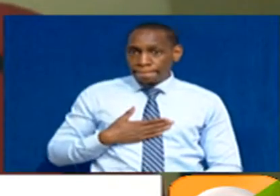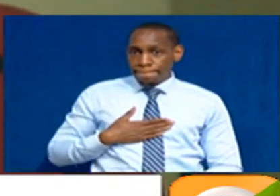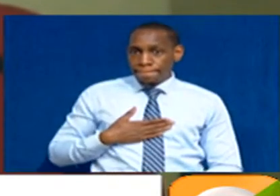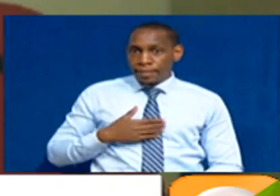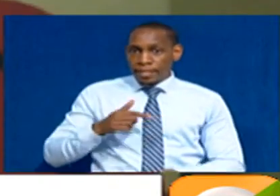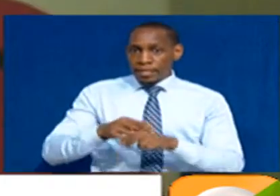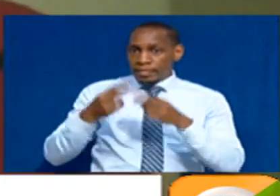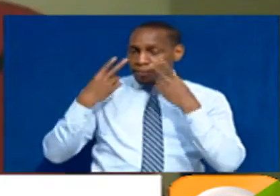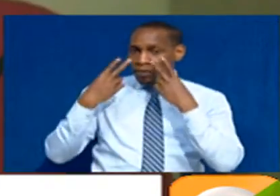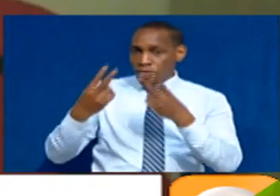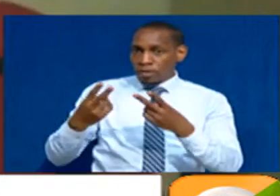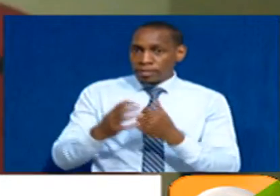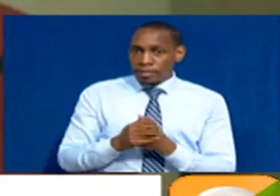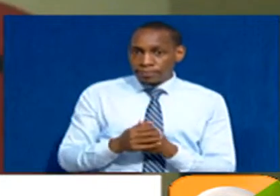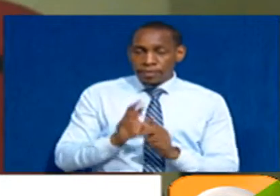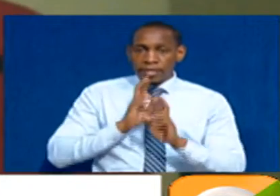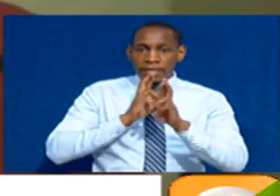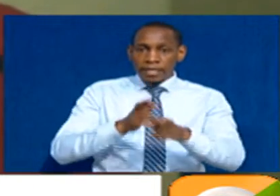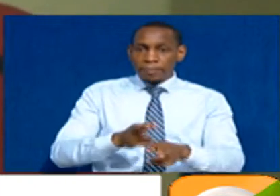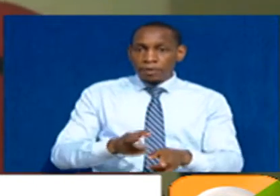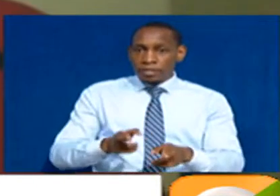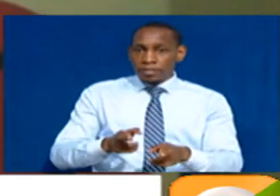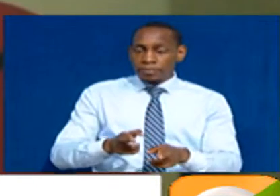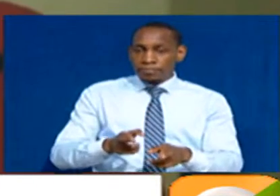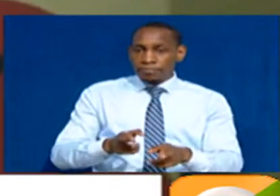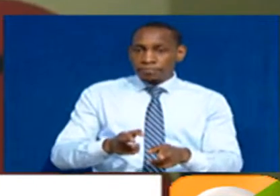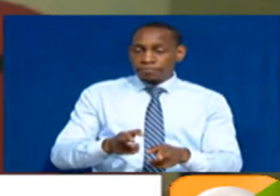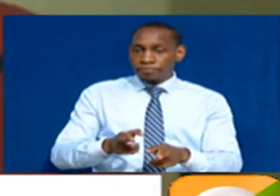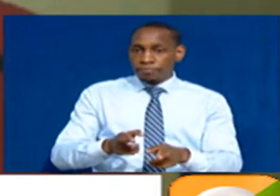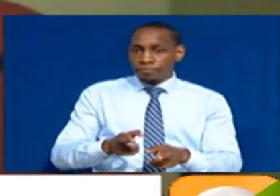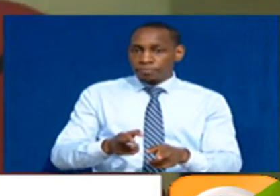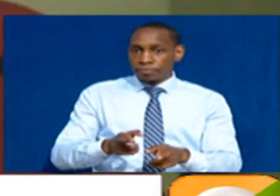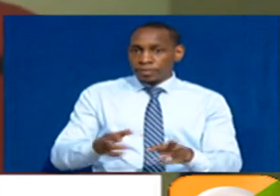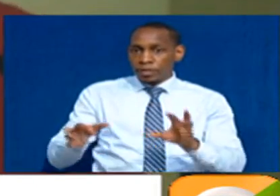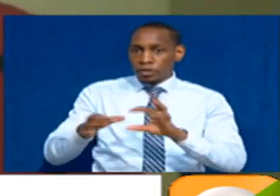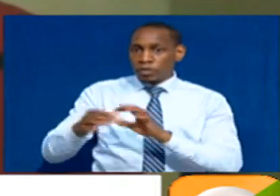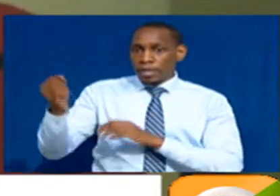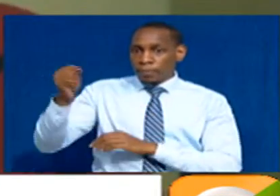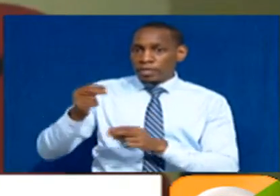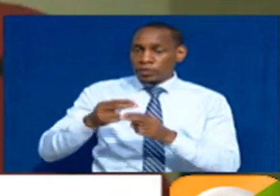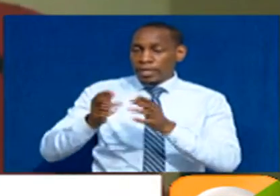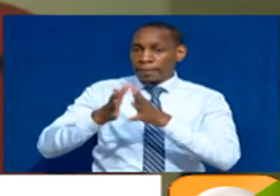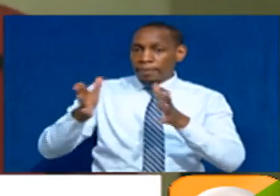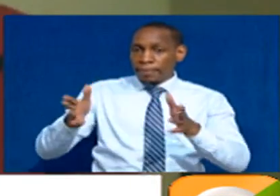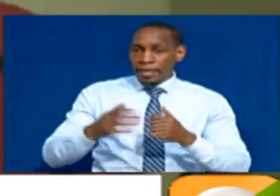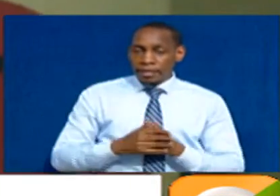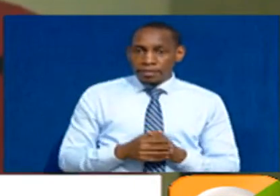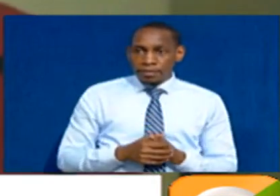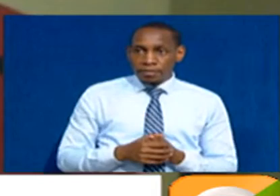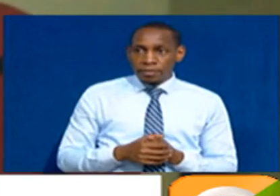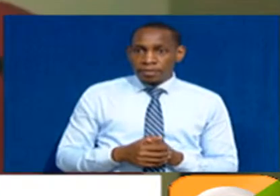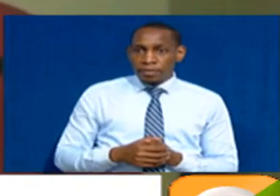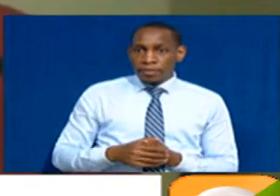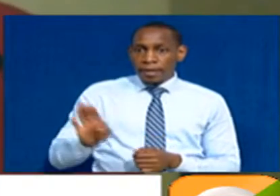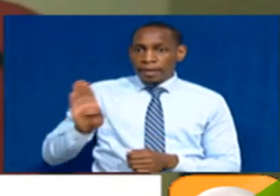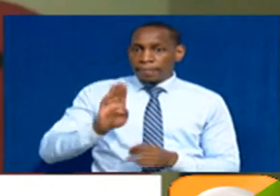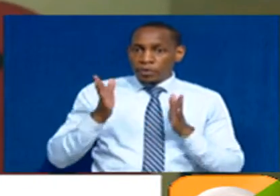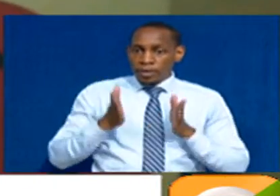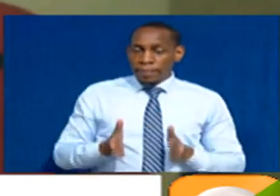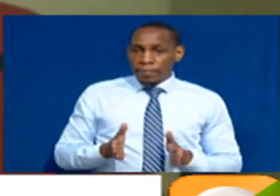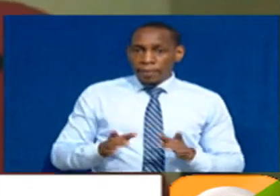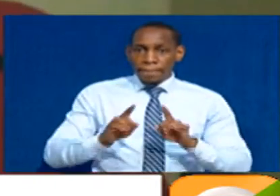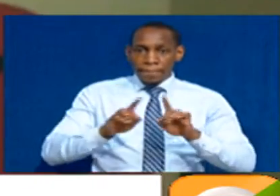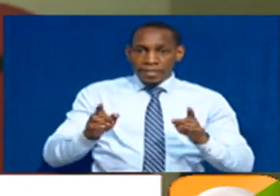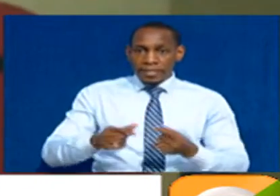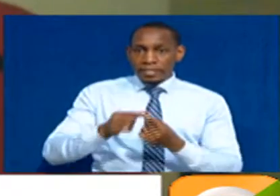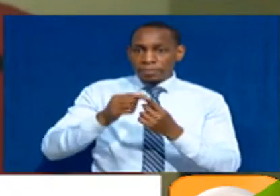when you look at our political, because these reports are touching mostly on, you know, the political elites, the oligarchs, the billionaires, and so on.